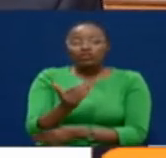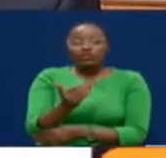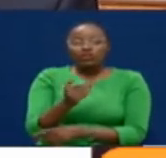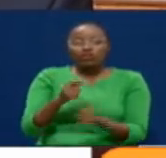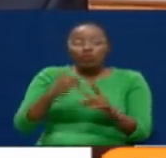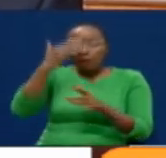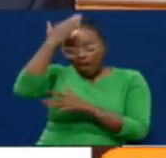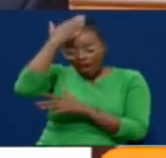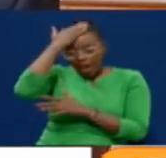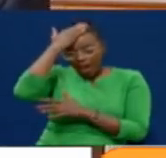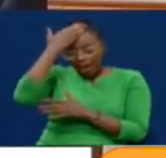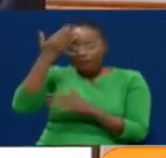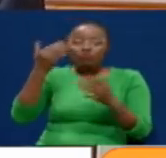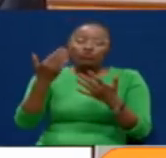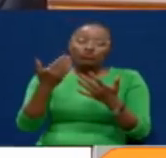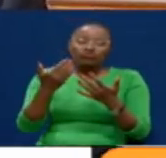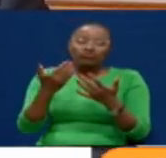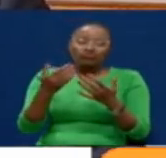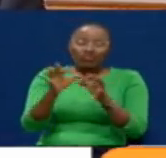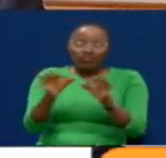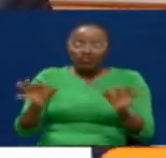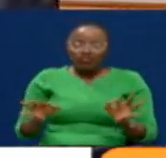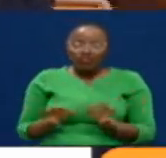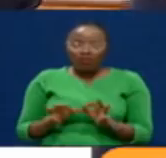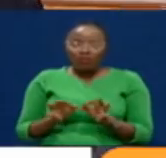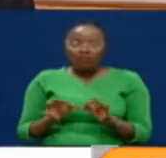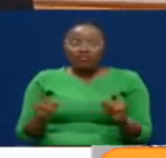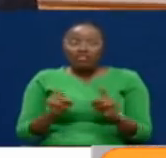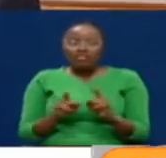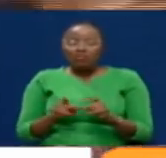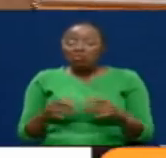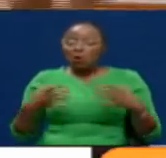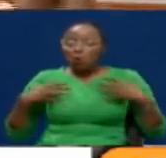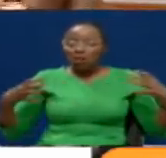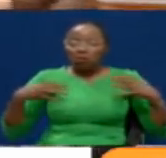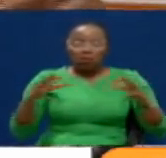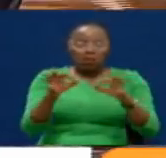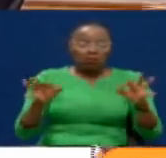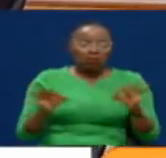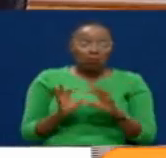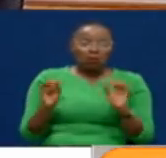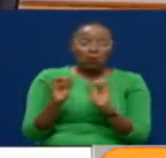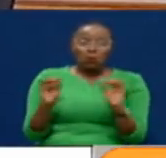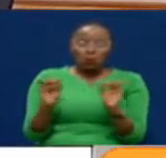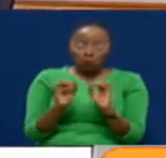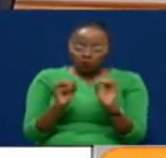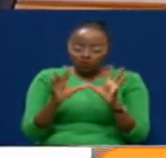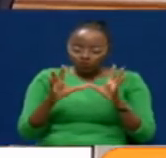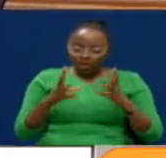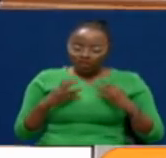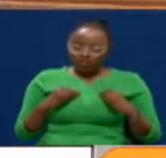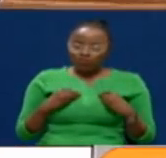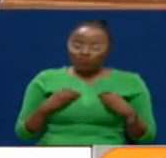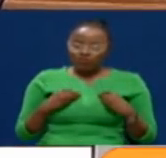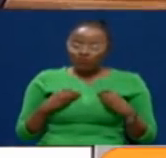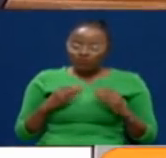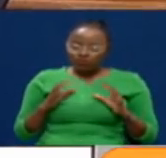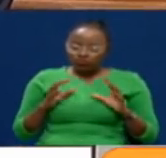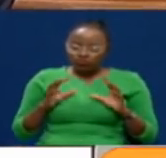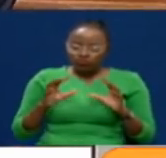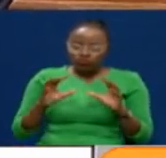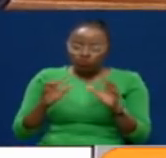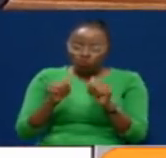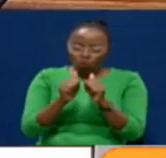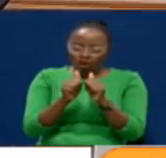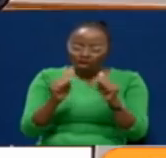from a humble background. He was not from the I know very well that about that. Yeah. Take that, push it very well,